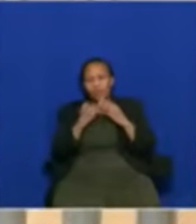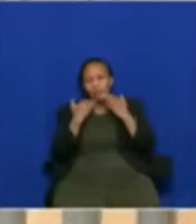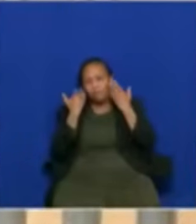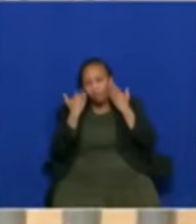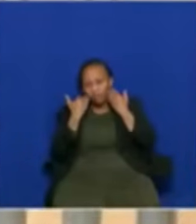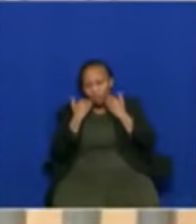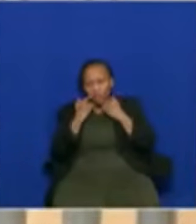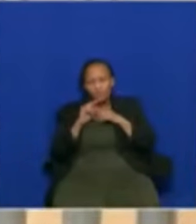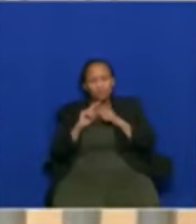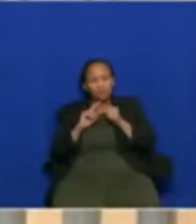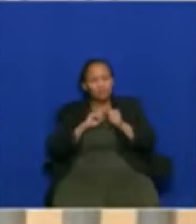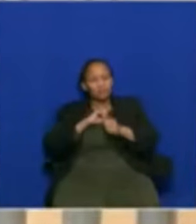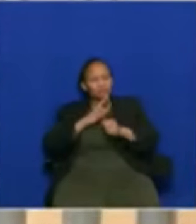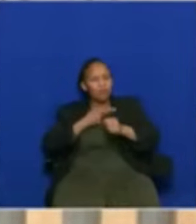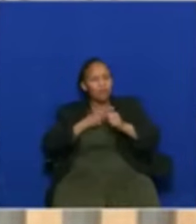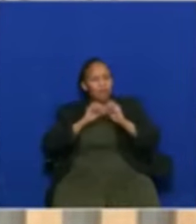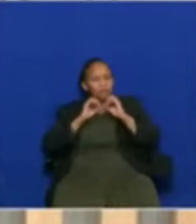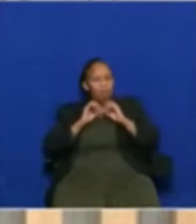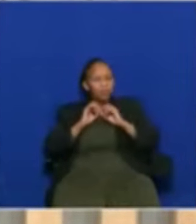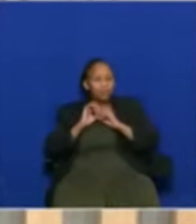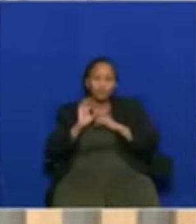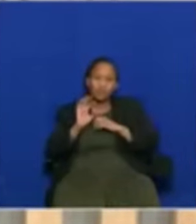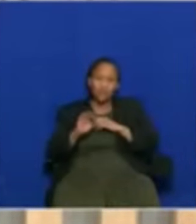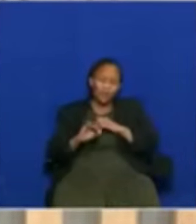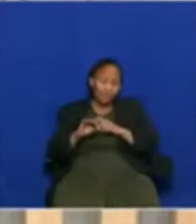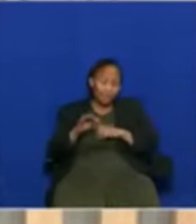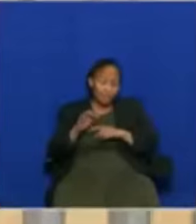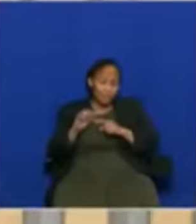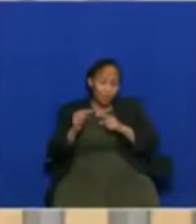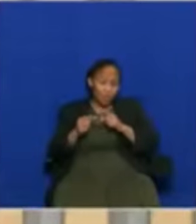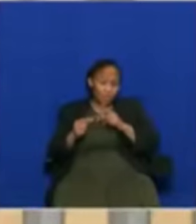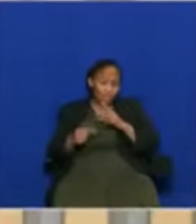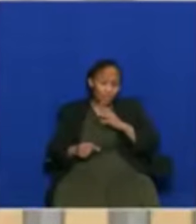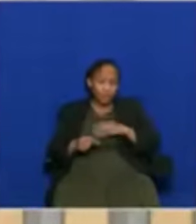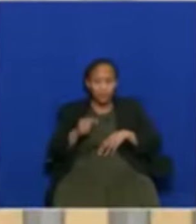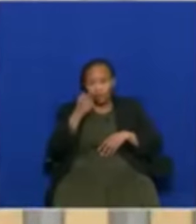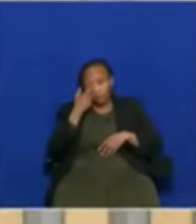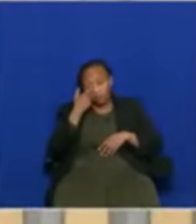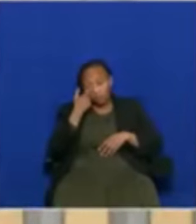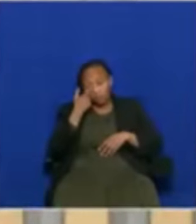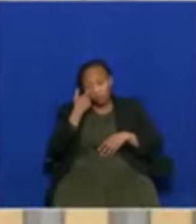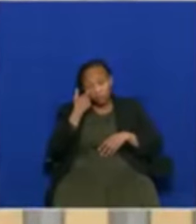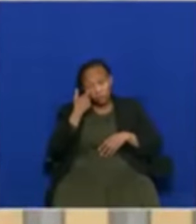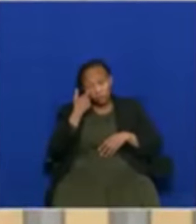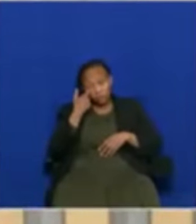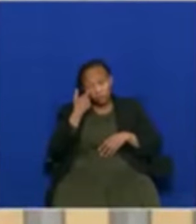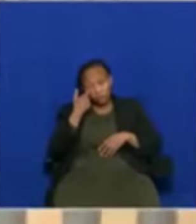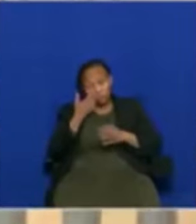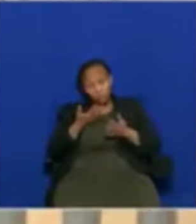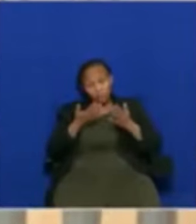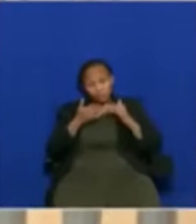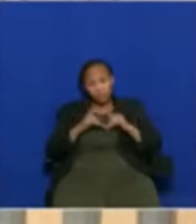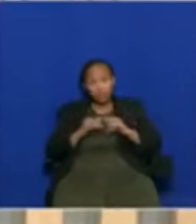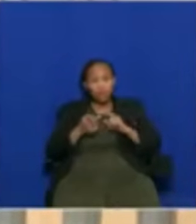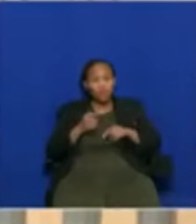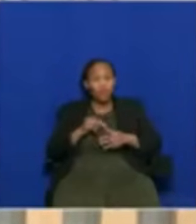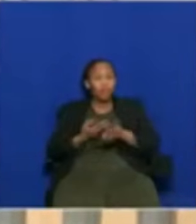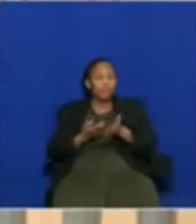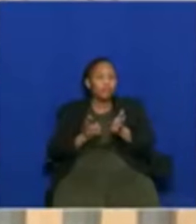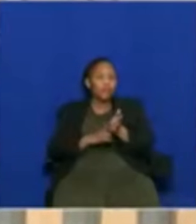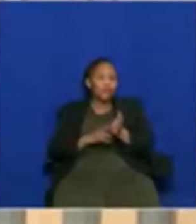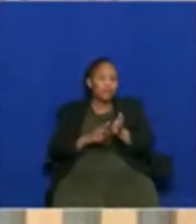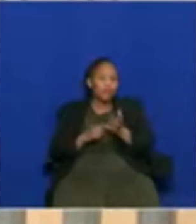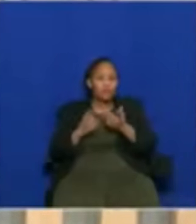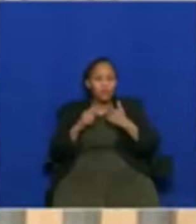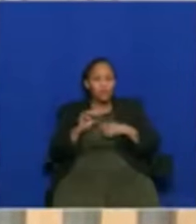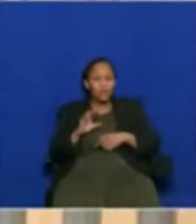You understand that? That's understood Okay. from that. Now, we have from the record, the notes made by the judge